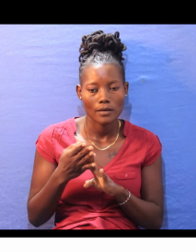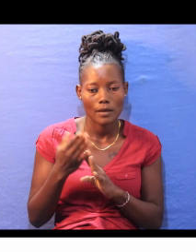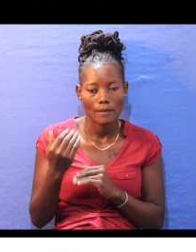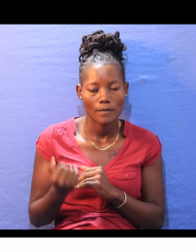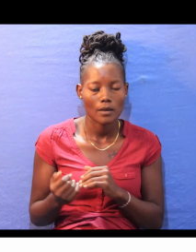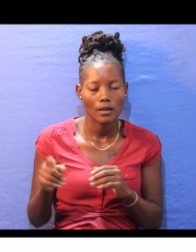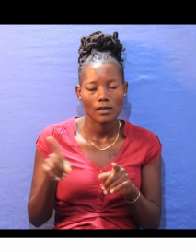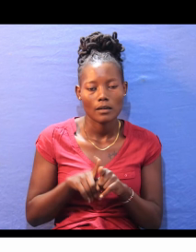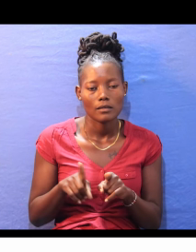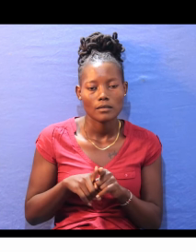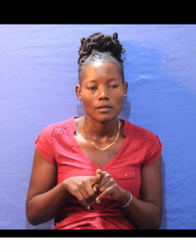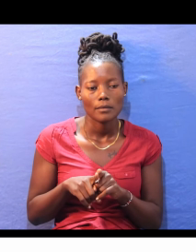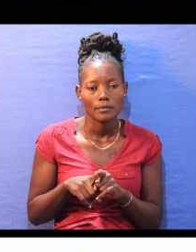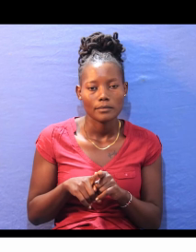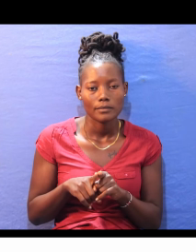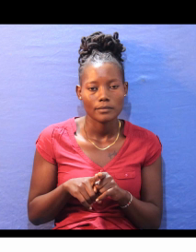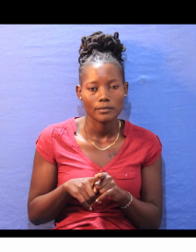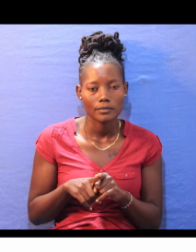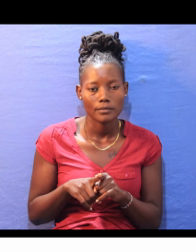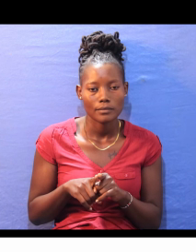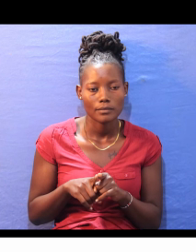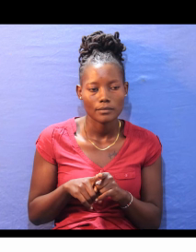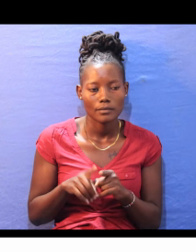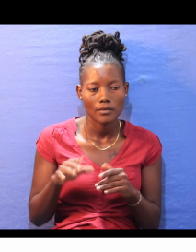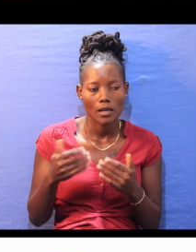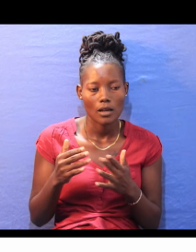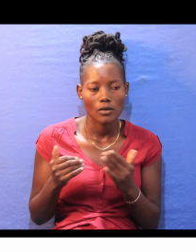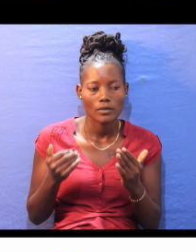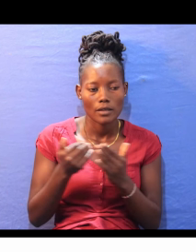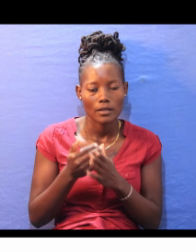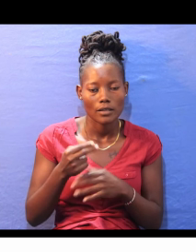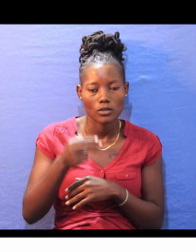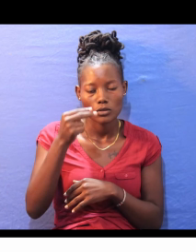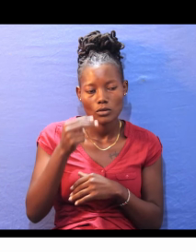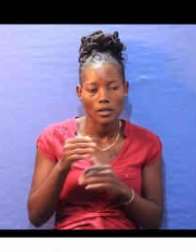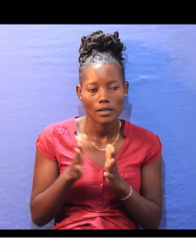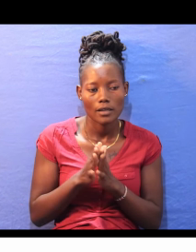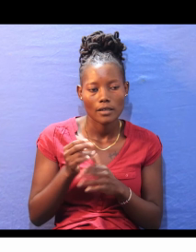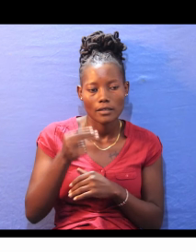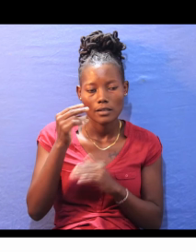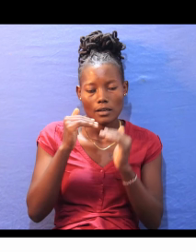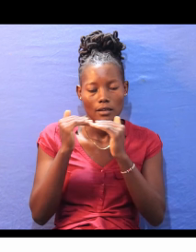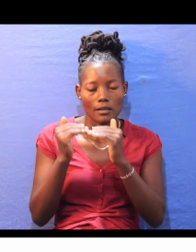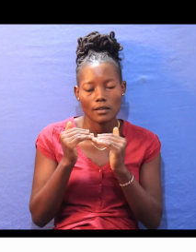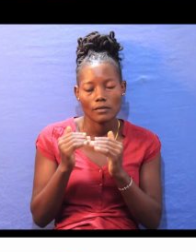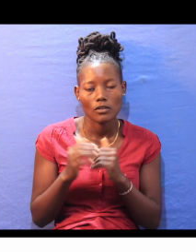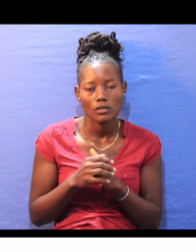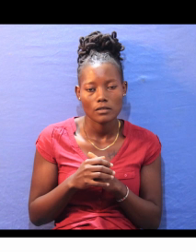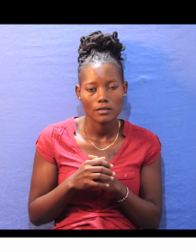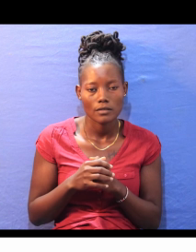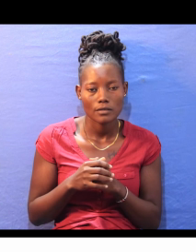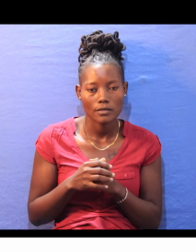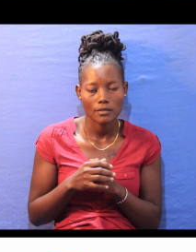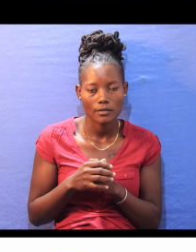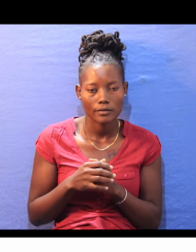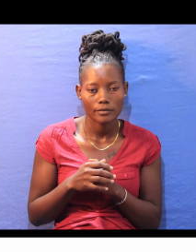want to push this endurance as a habit that we can get to higher and higher time intervals. I like